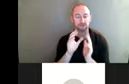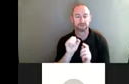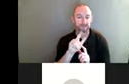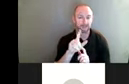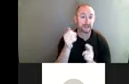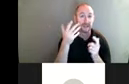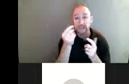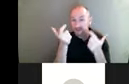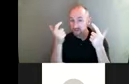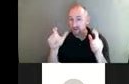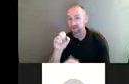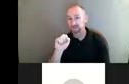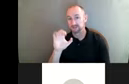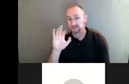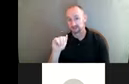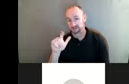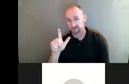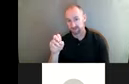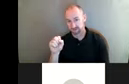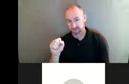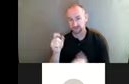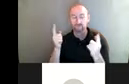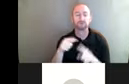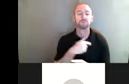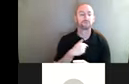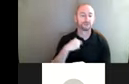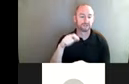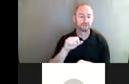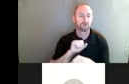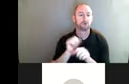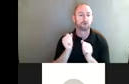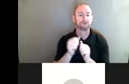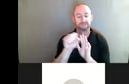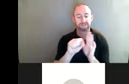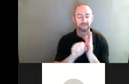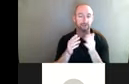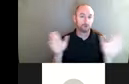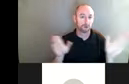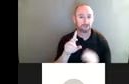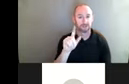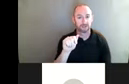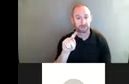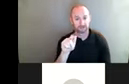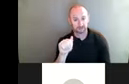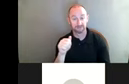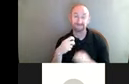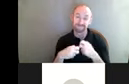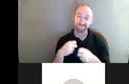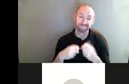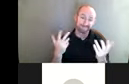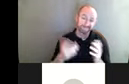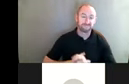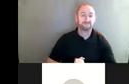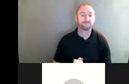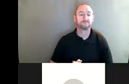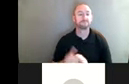large scales. And what happened is we needed to work with statewide data. That was a problem. So